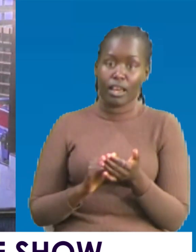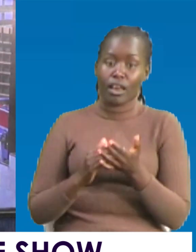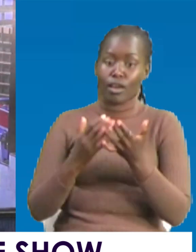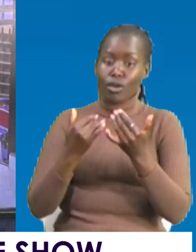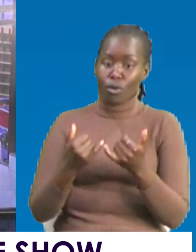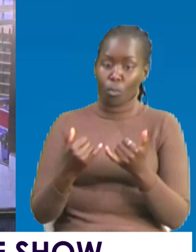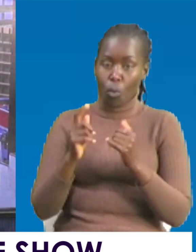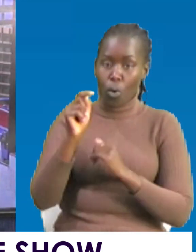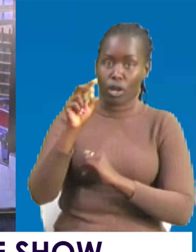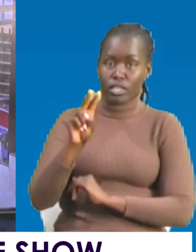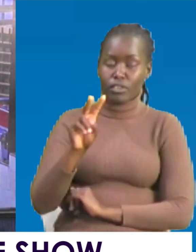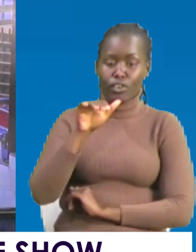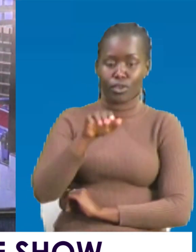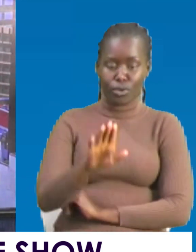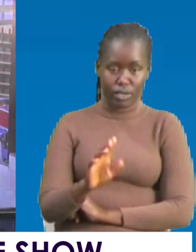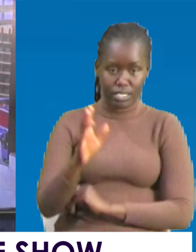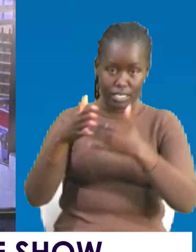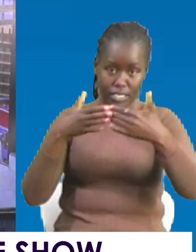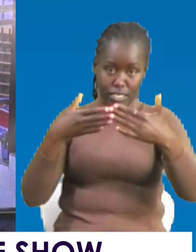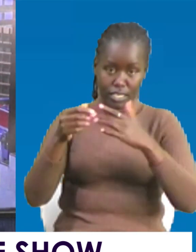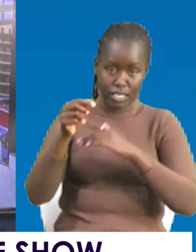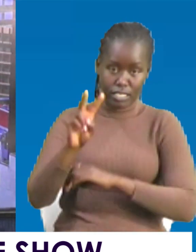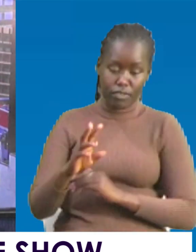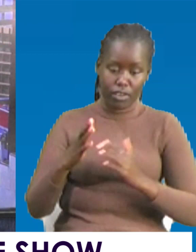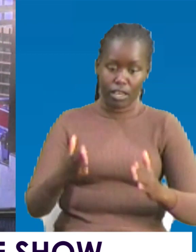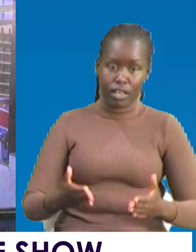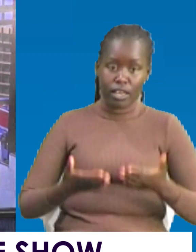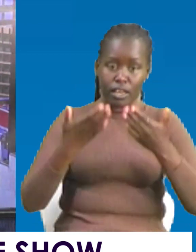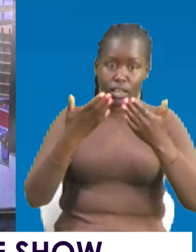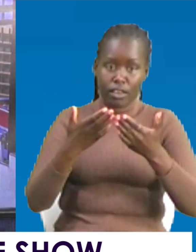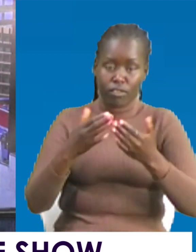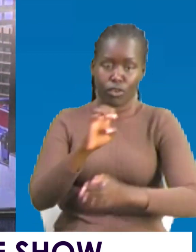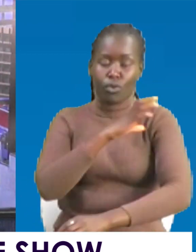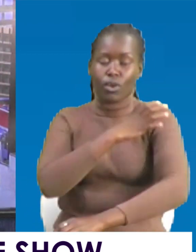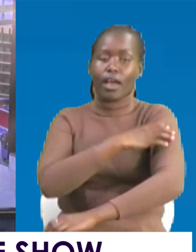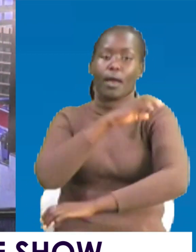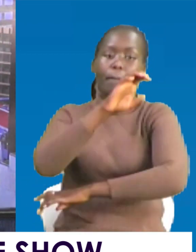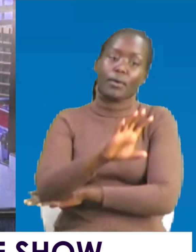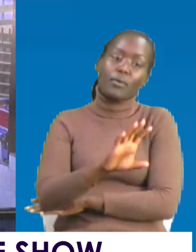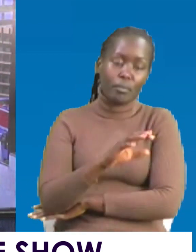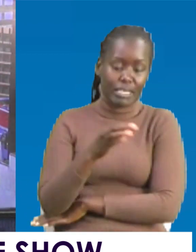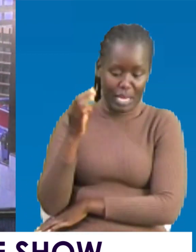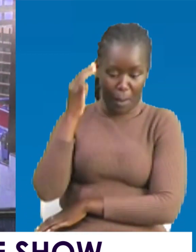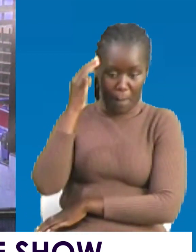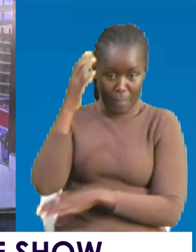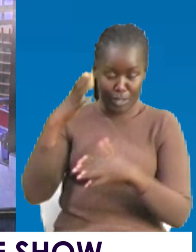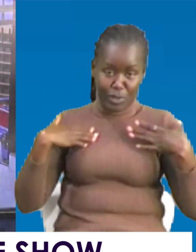your screen, Science TV, bringing you empowerment, bringing you mental